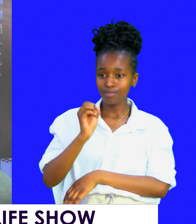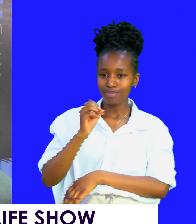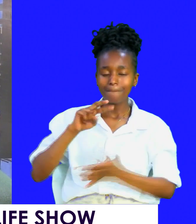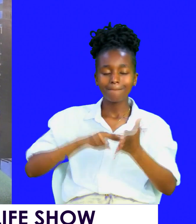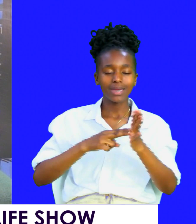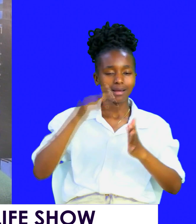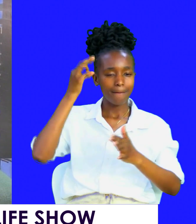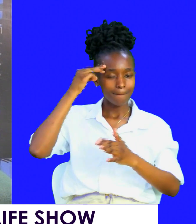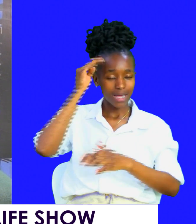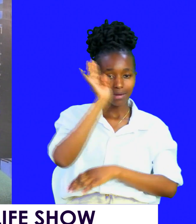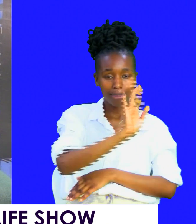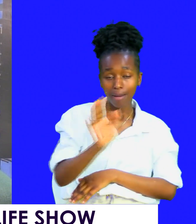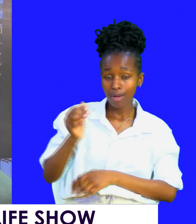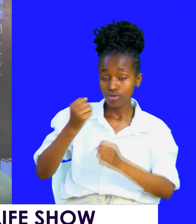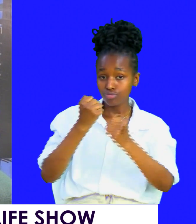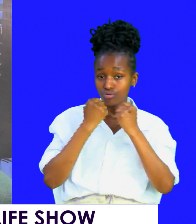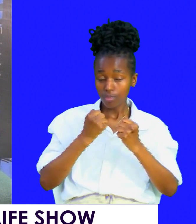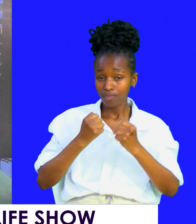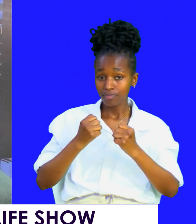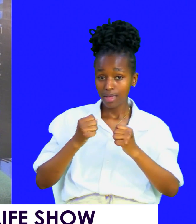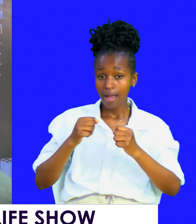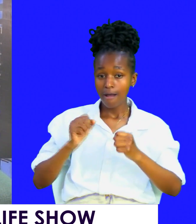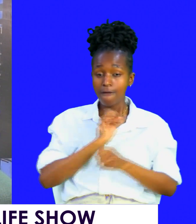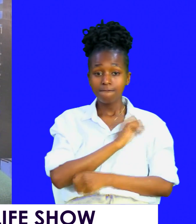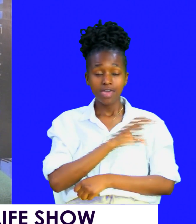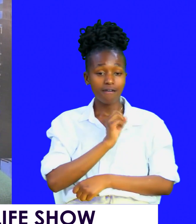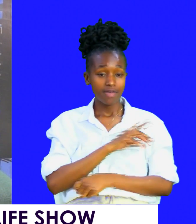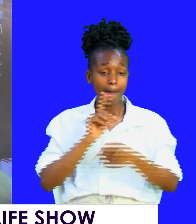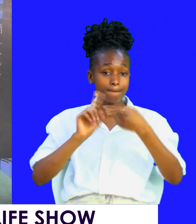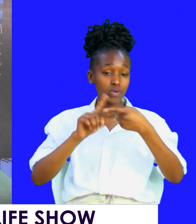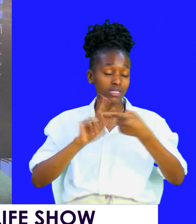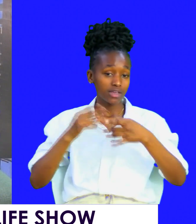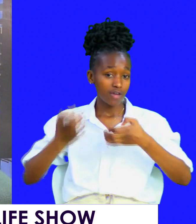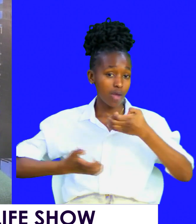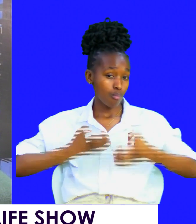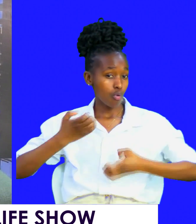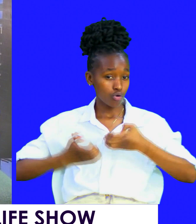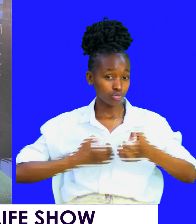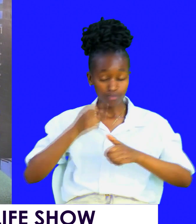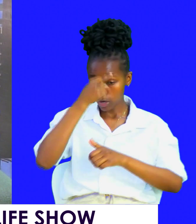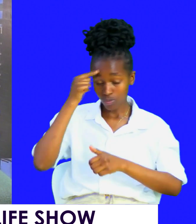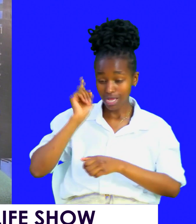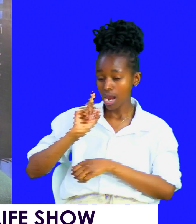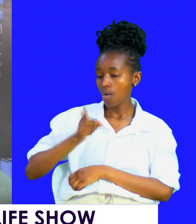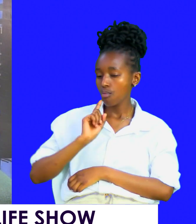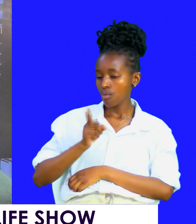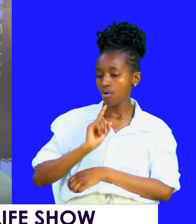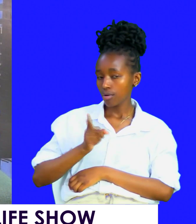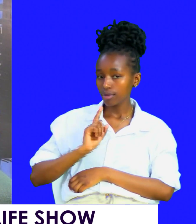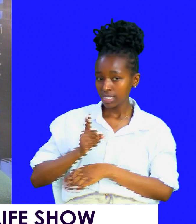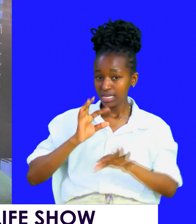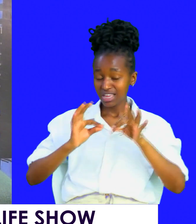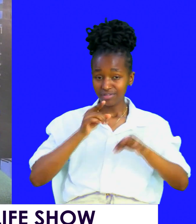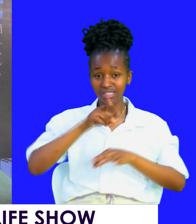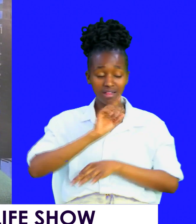way, fear is a positive emotion to some extent because it warns you. If you fear